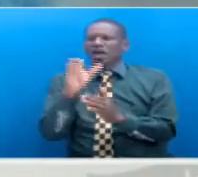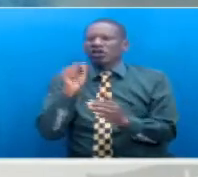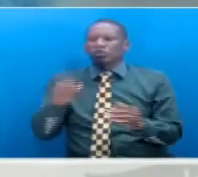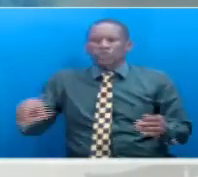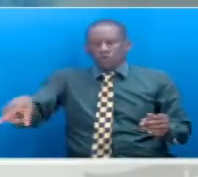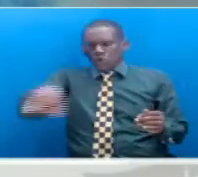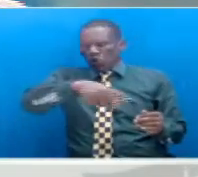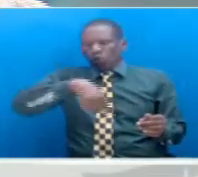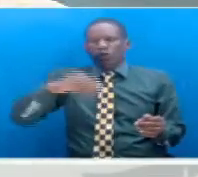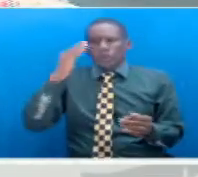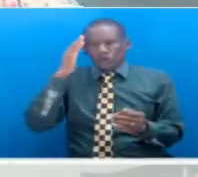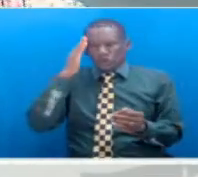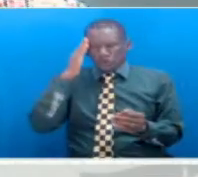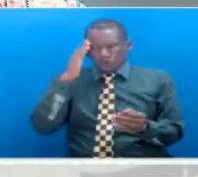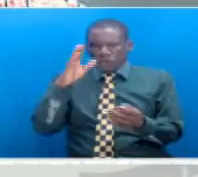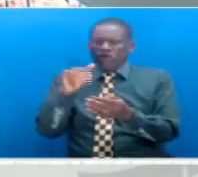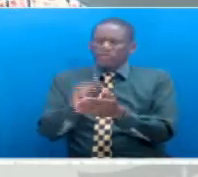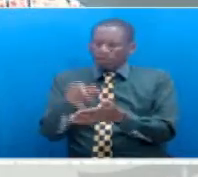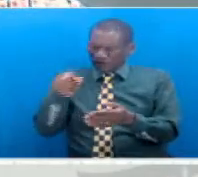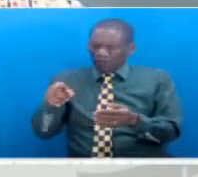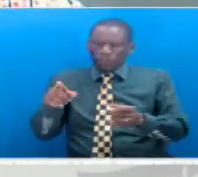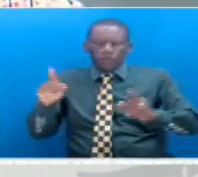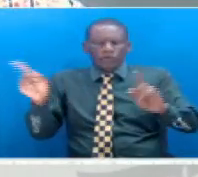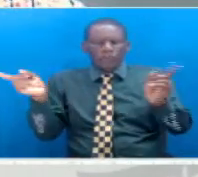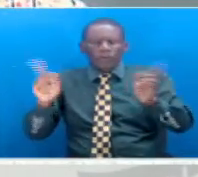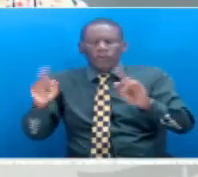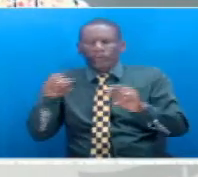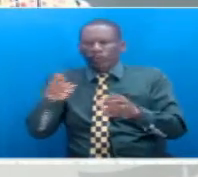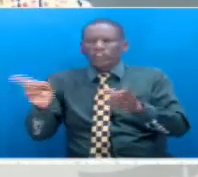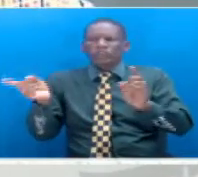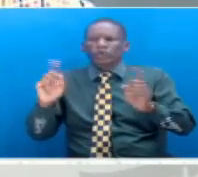know that it will not